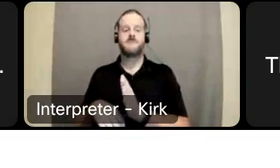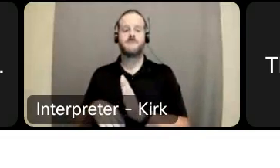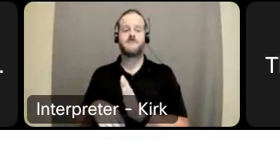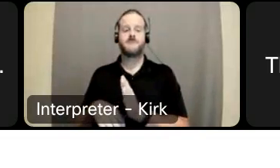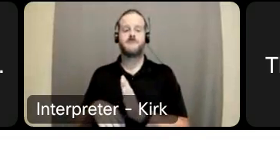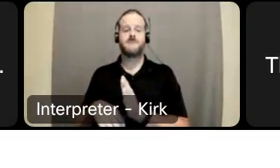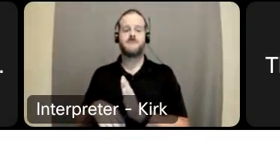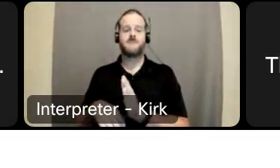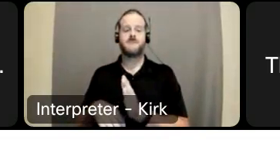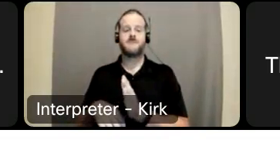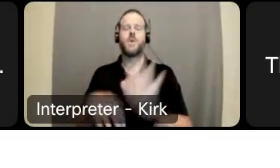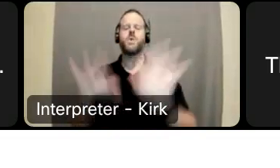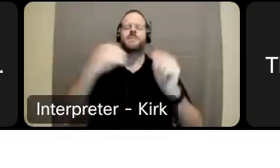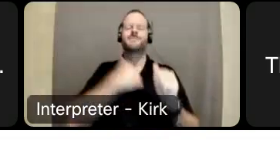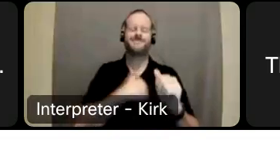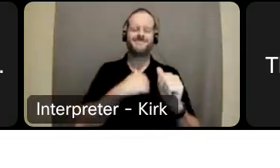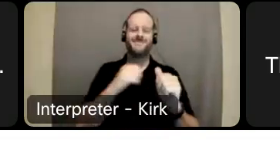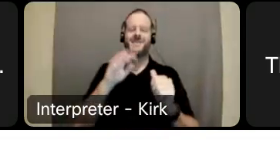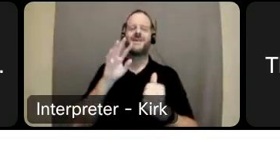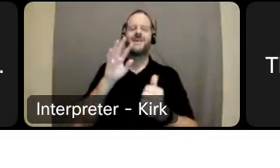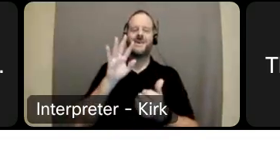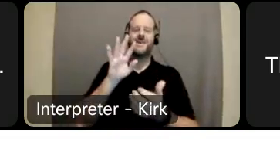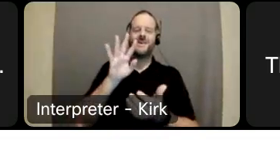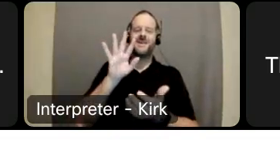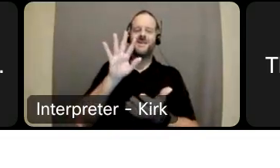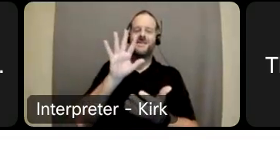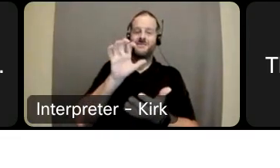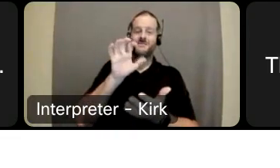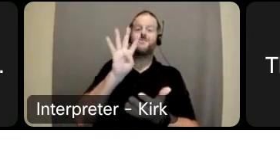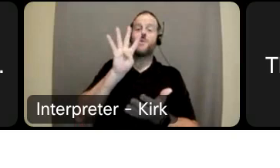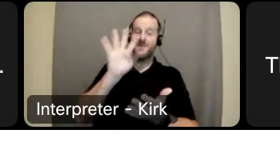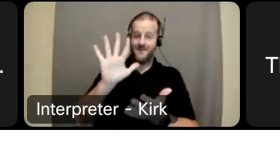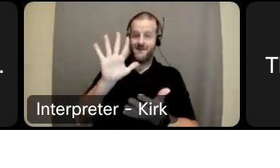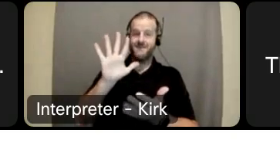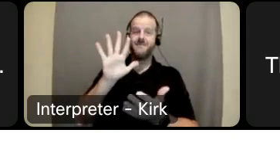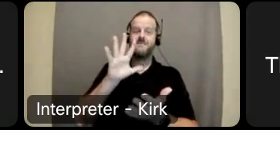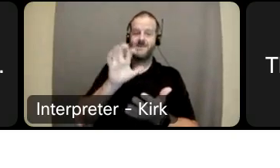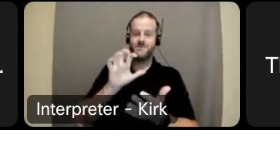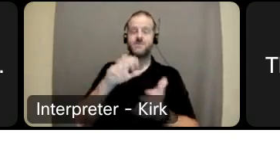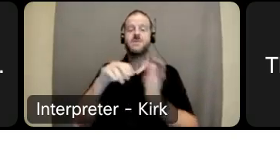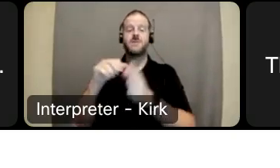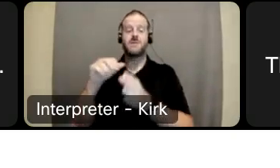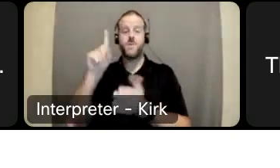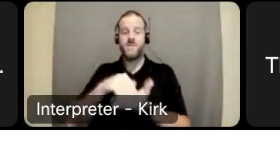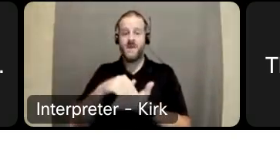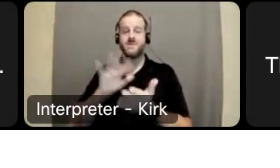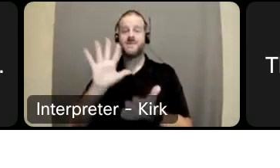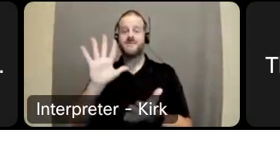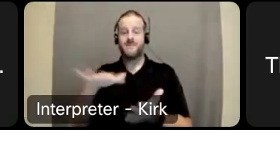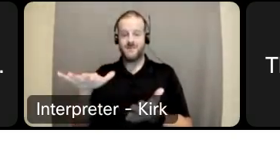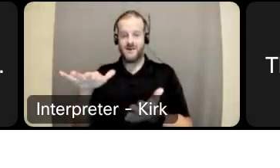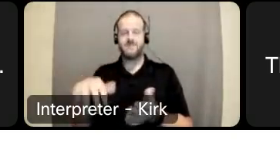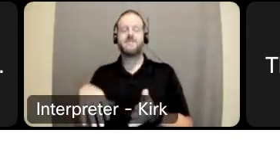All right. Oh, sorry, 45. So 500 around here, 45 at 1,000, thresholds at